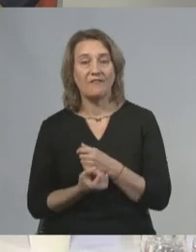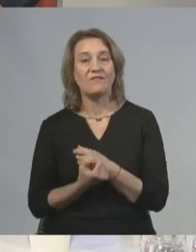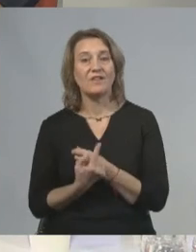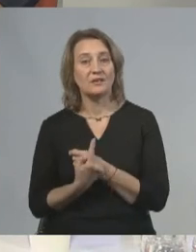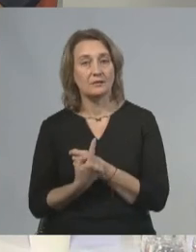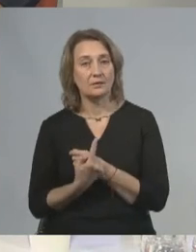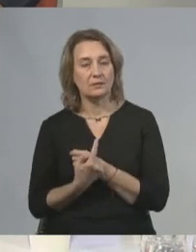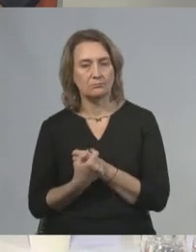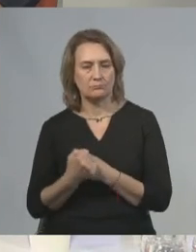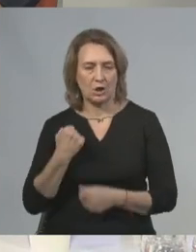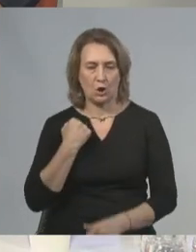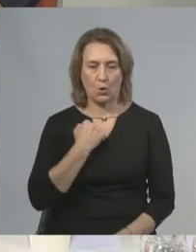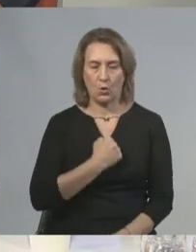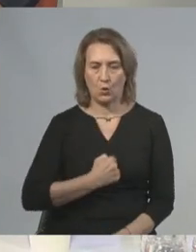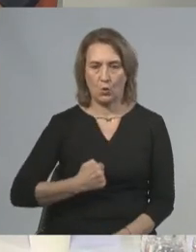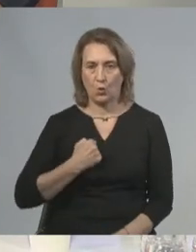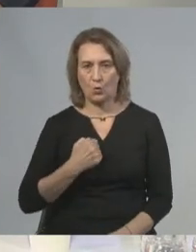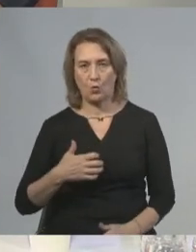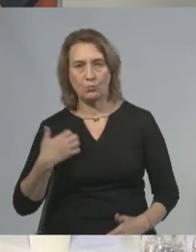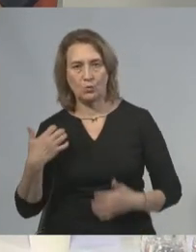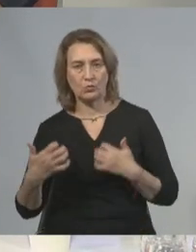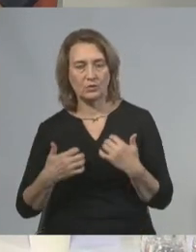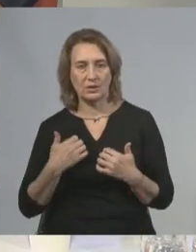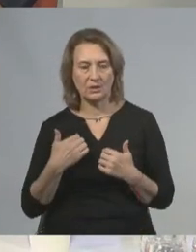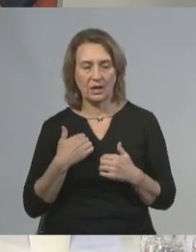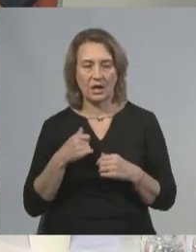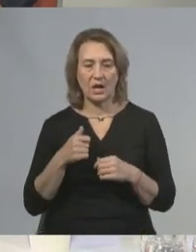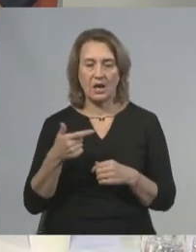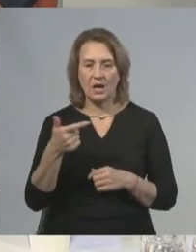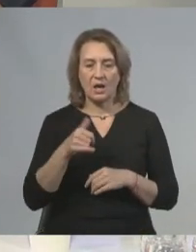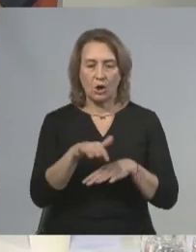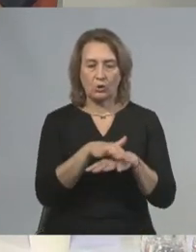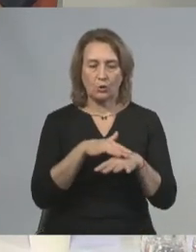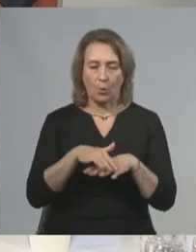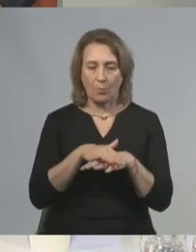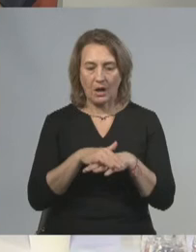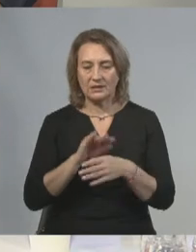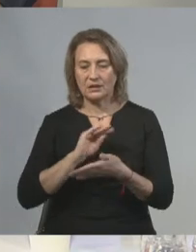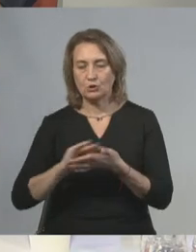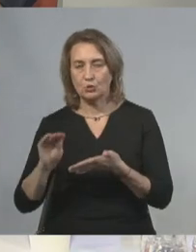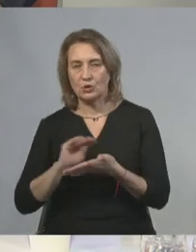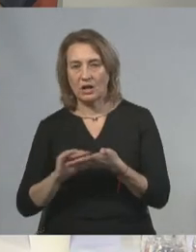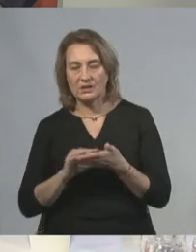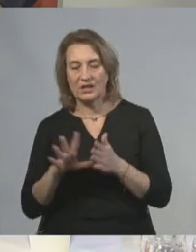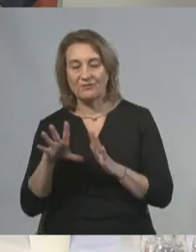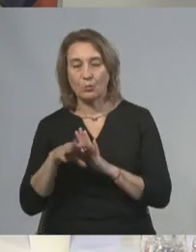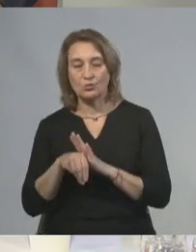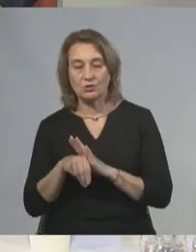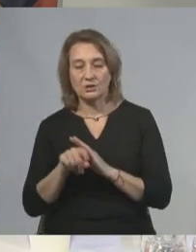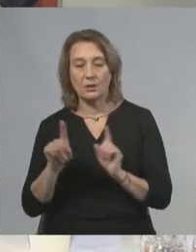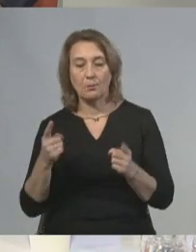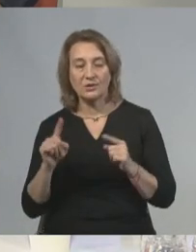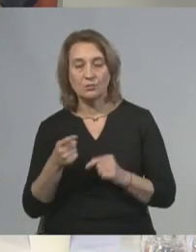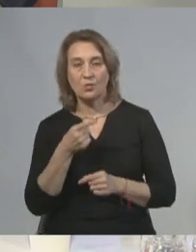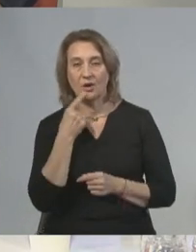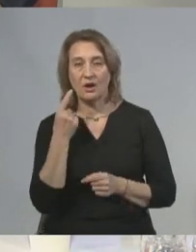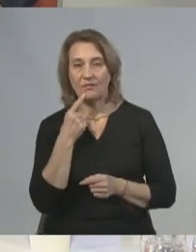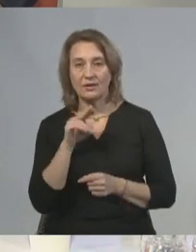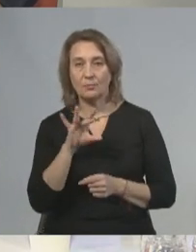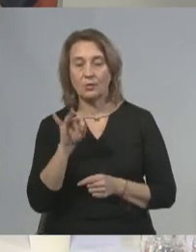feels there was an outrage on behalf of the journalism community